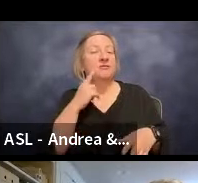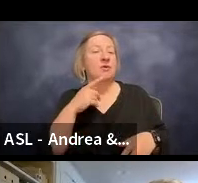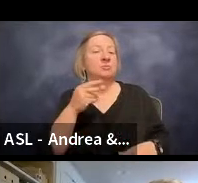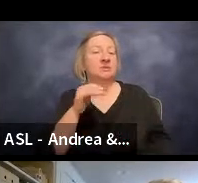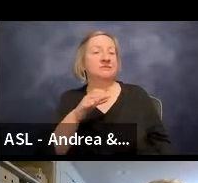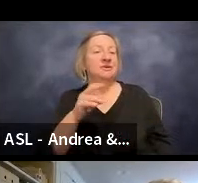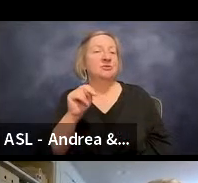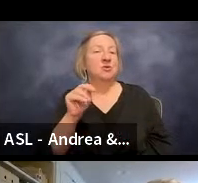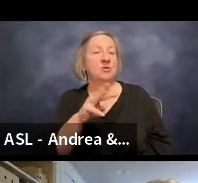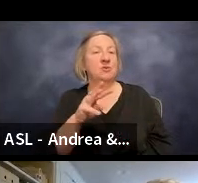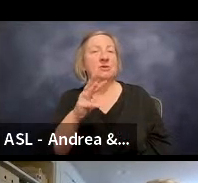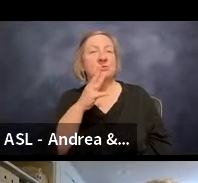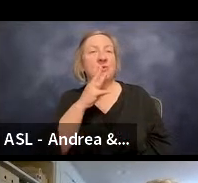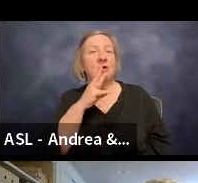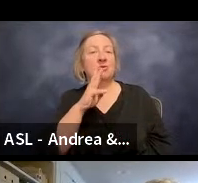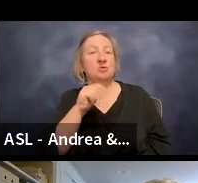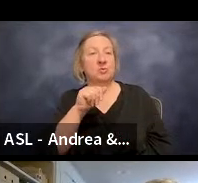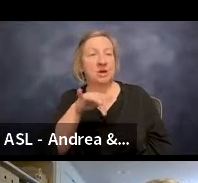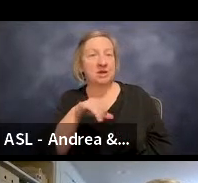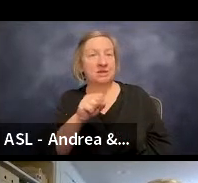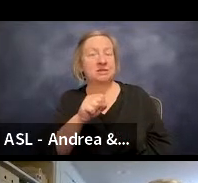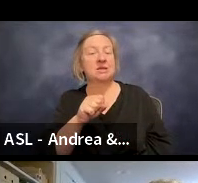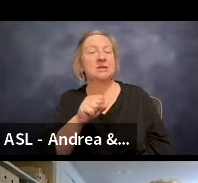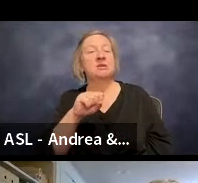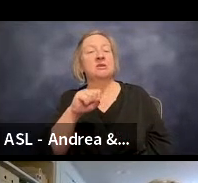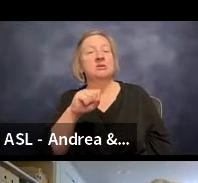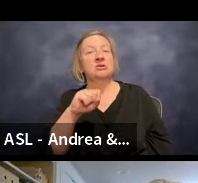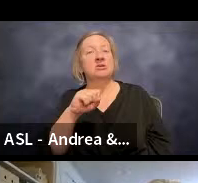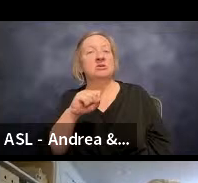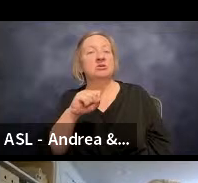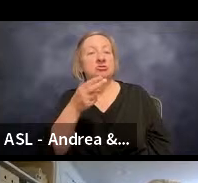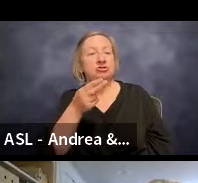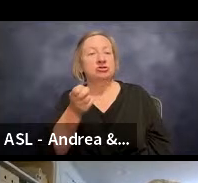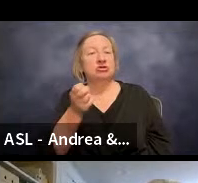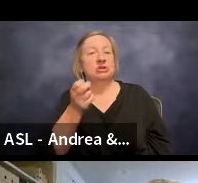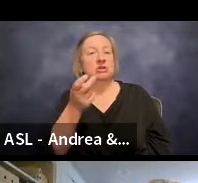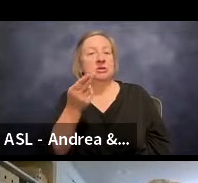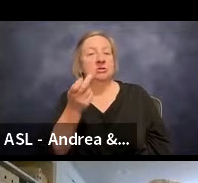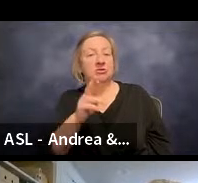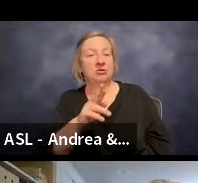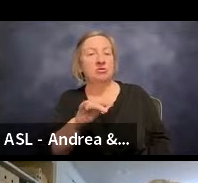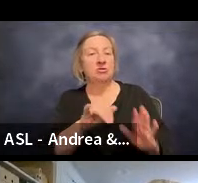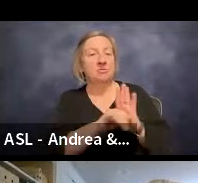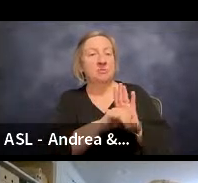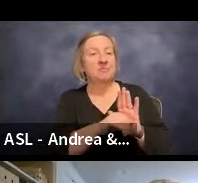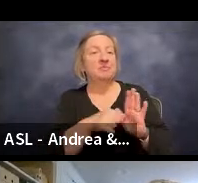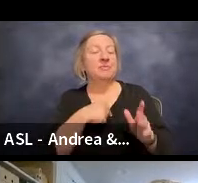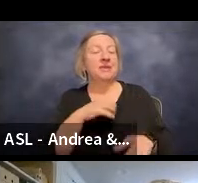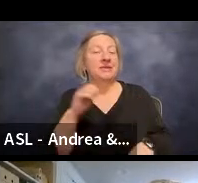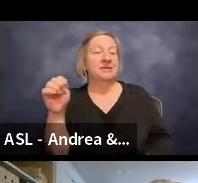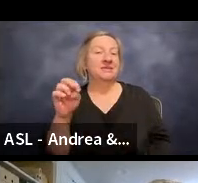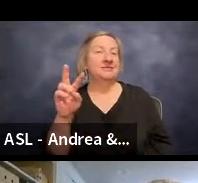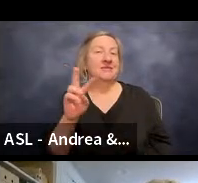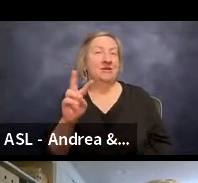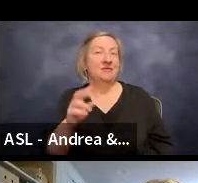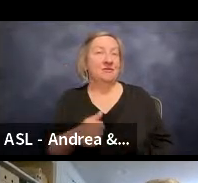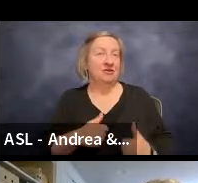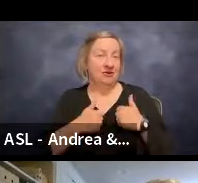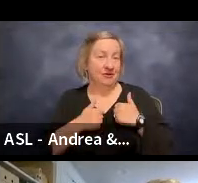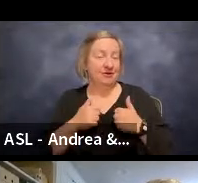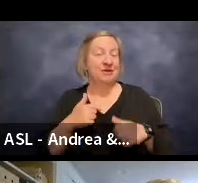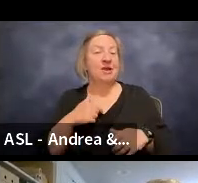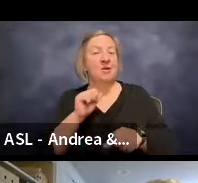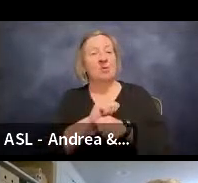Waterways Association. She, her pronouns. I'm also an East Vancouver resident. I work in